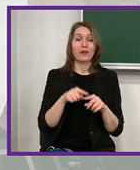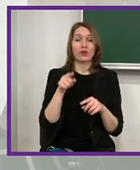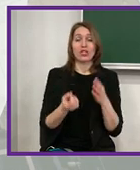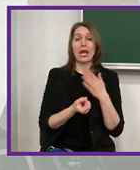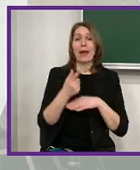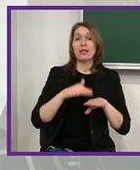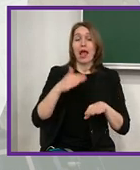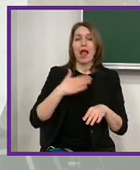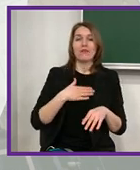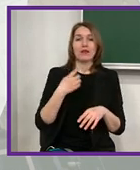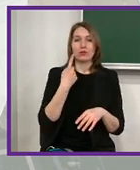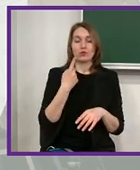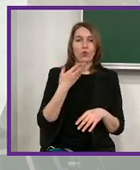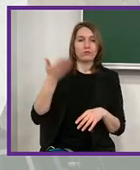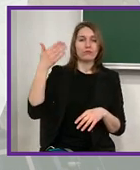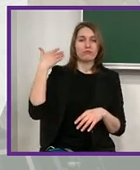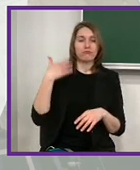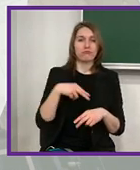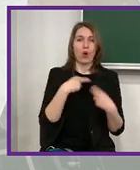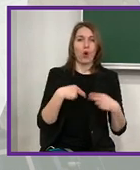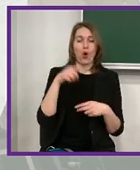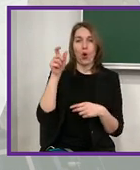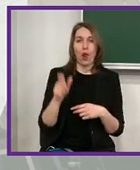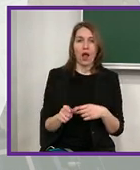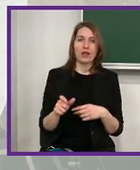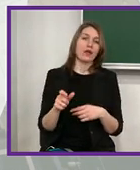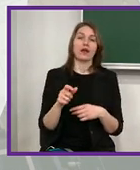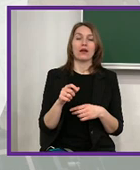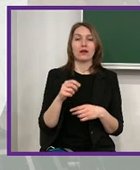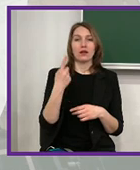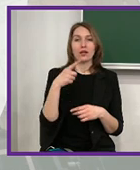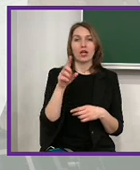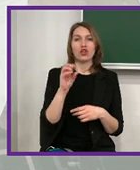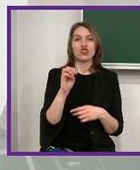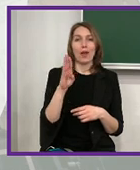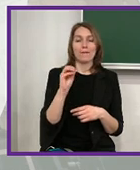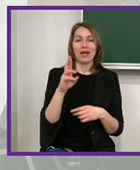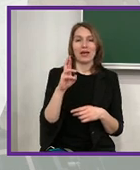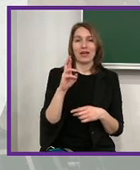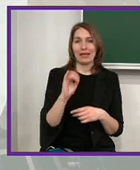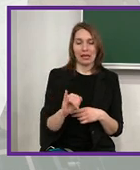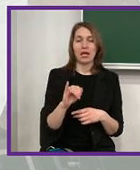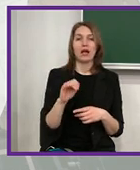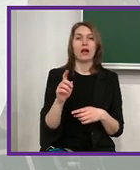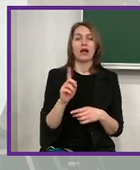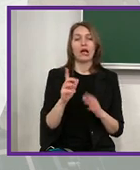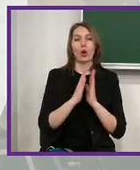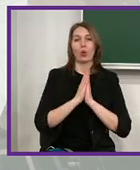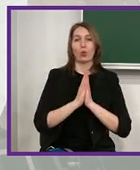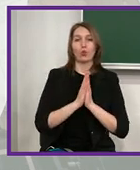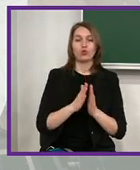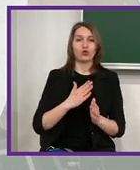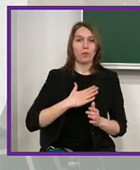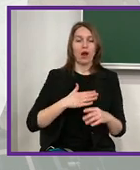lieutenants, Andrea Schamberger, who now heads up GBI, asked me to join John Ruggie's